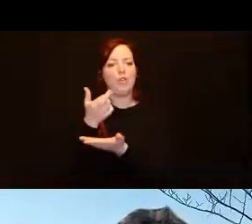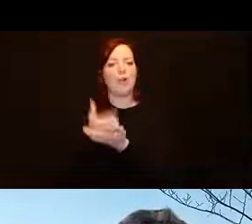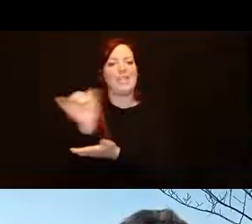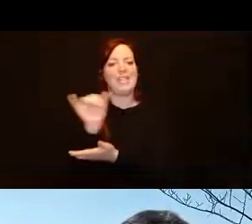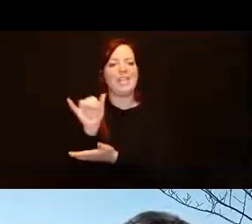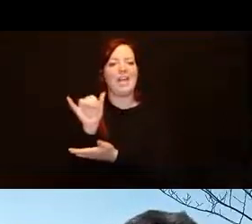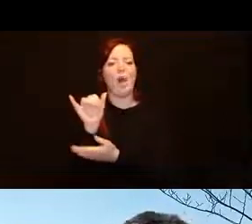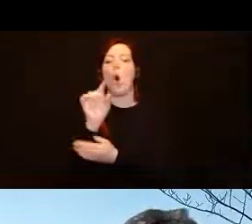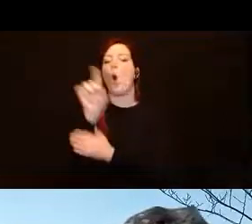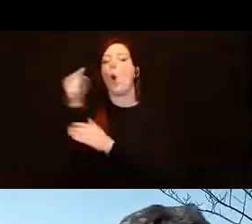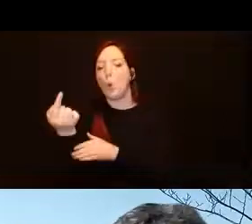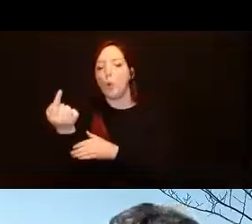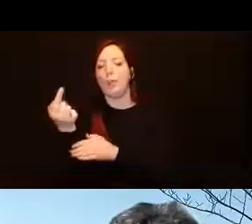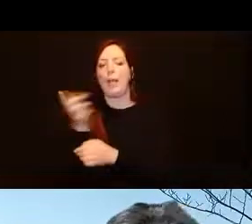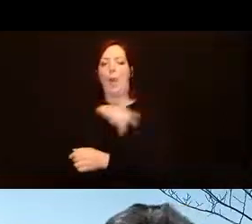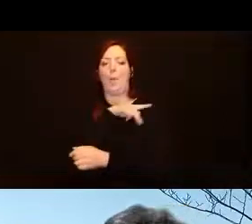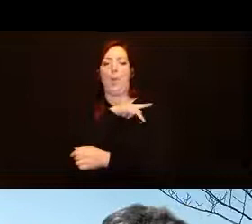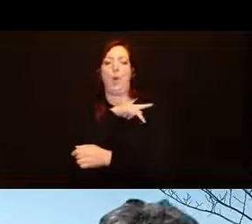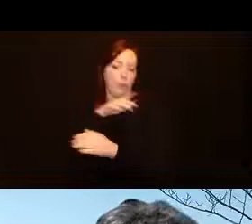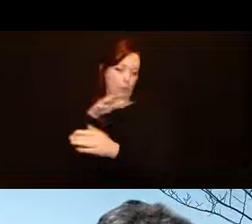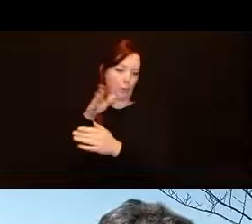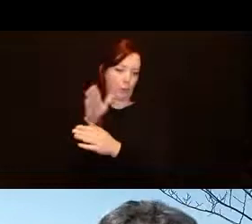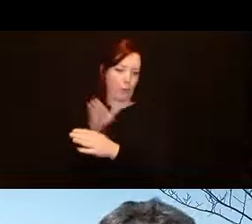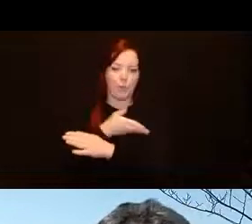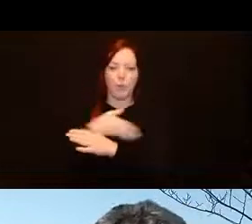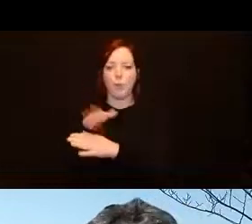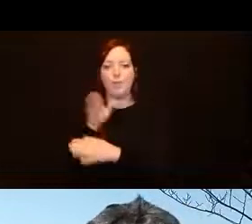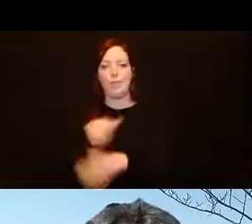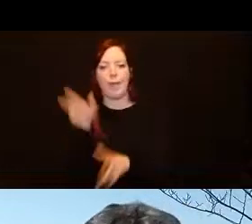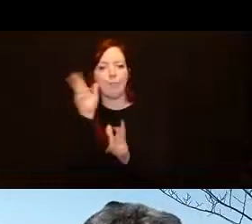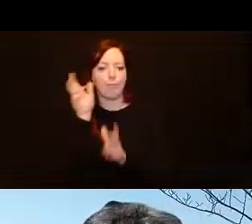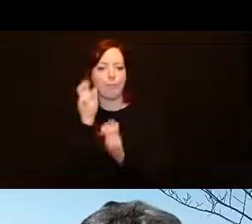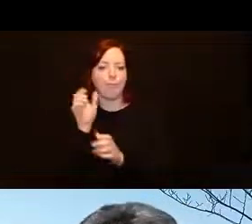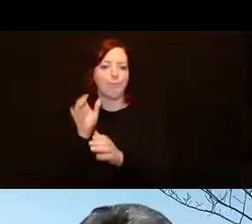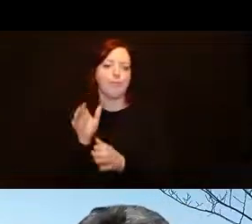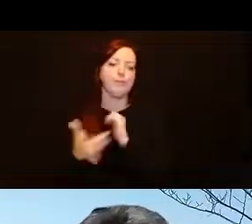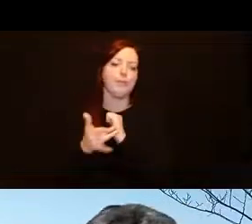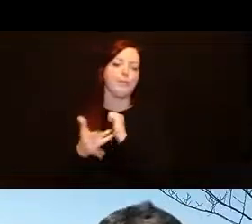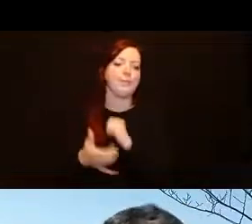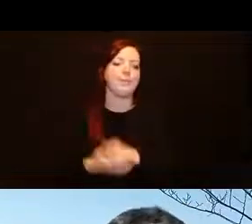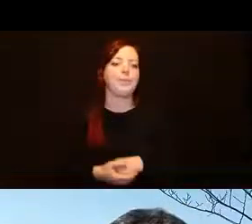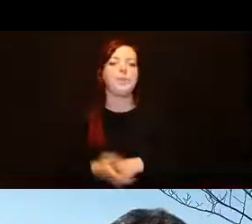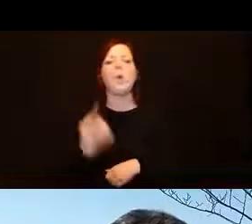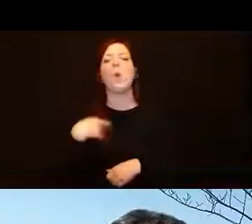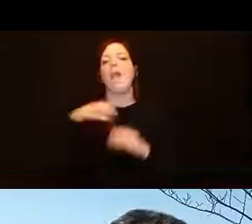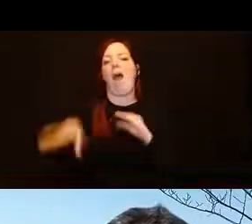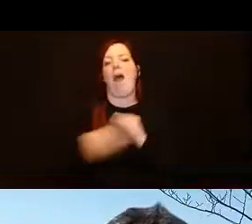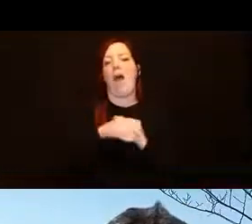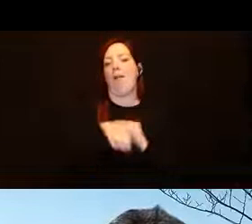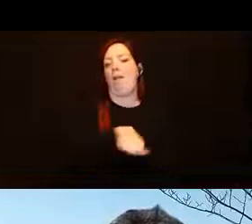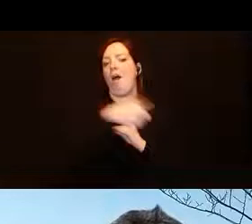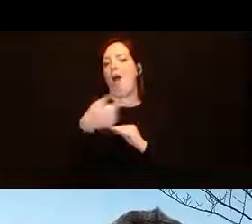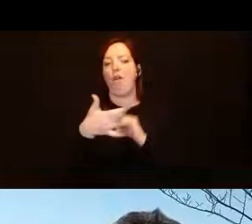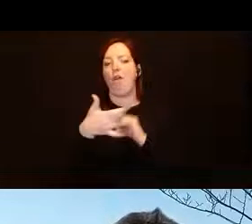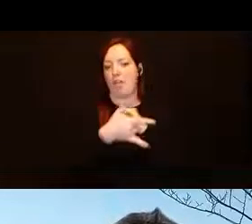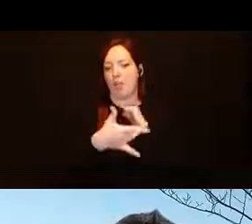use a different, or in addition to this, we have added some more measurement. Another thing is that